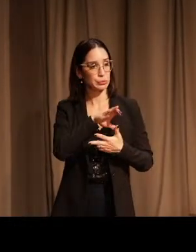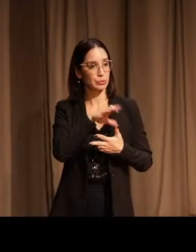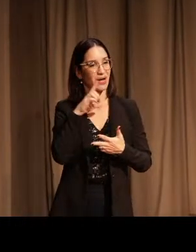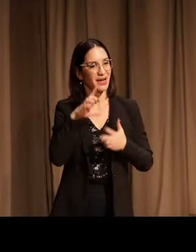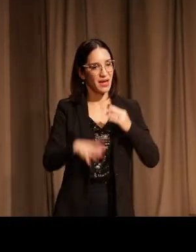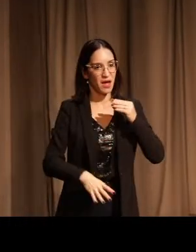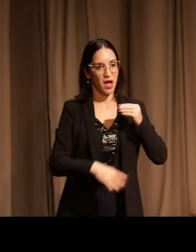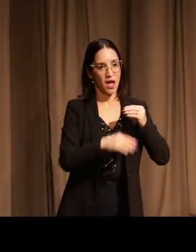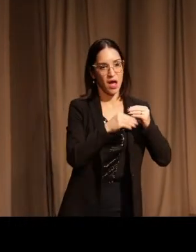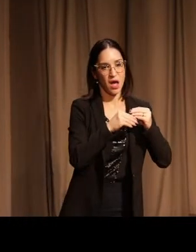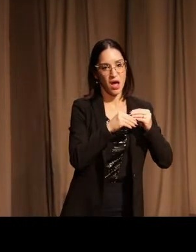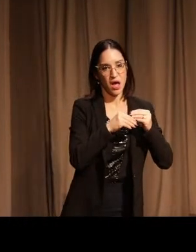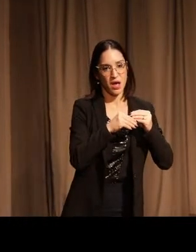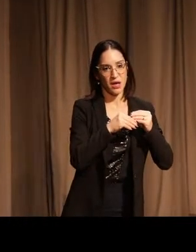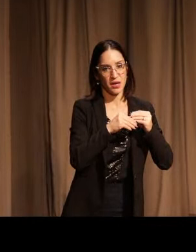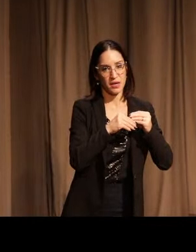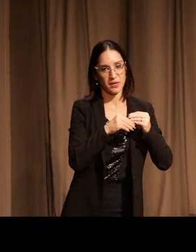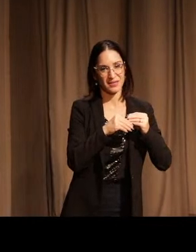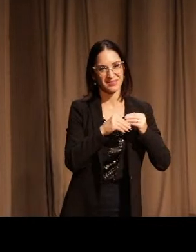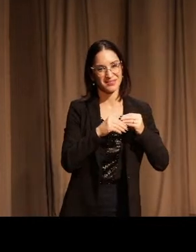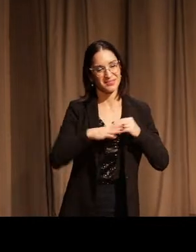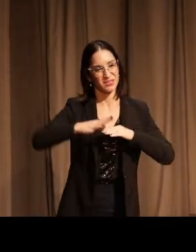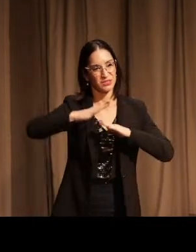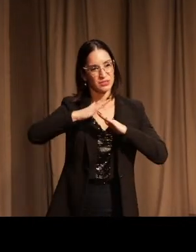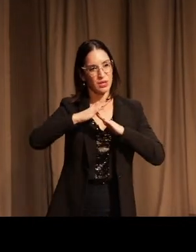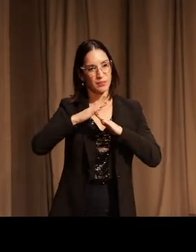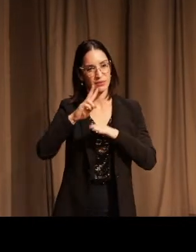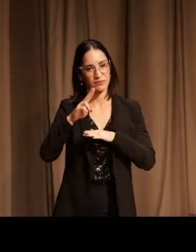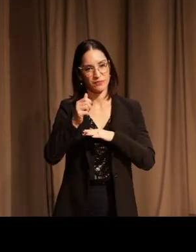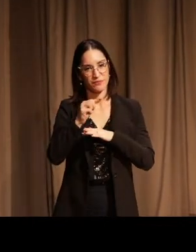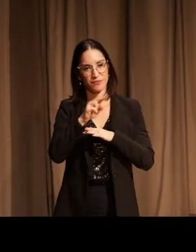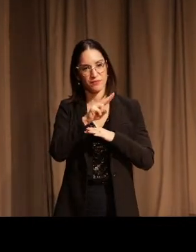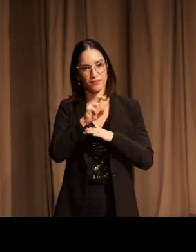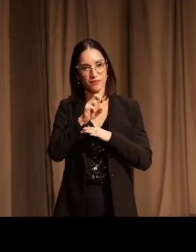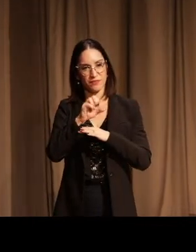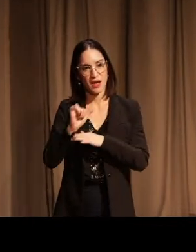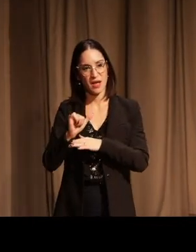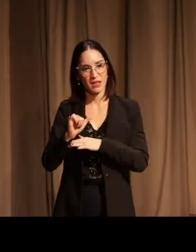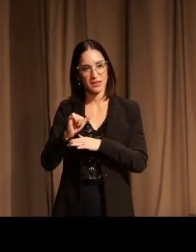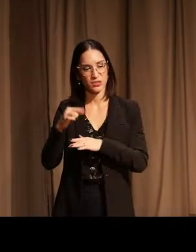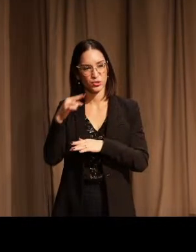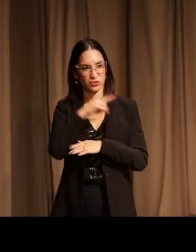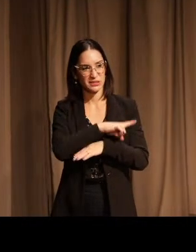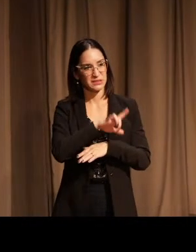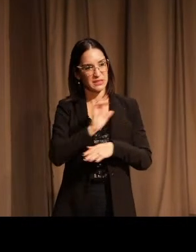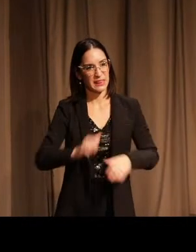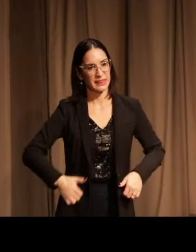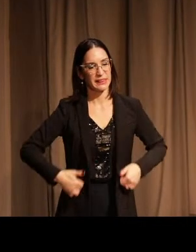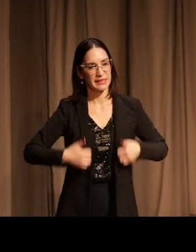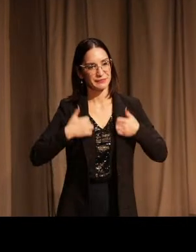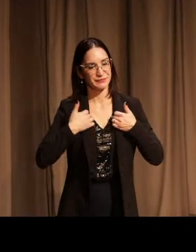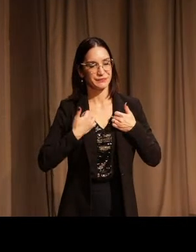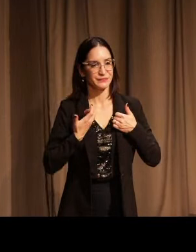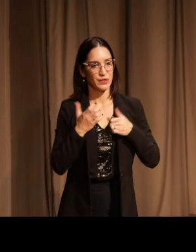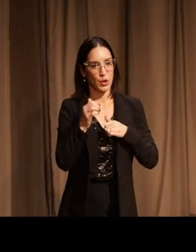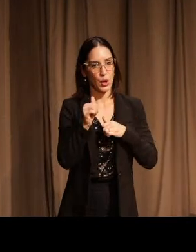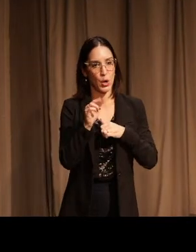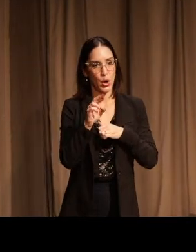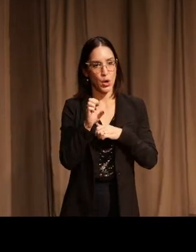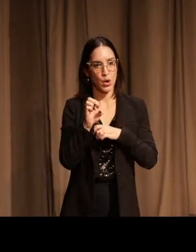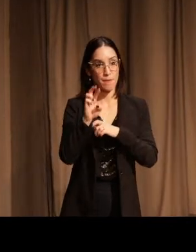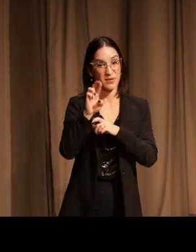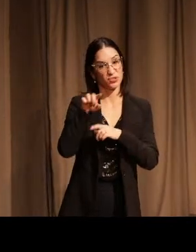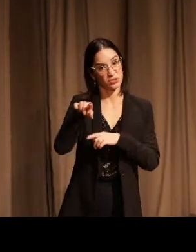her on the high of the valley, work as a living armor, literally because she's